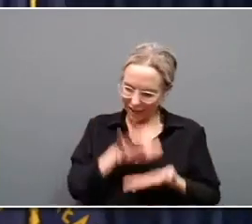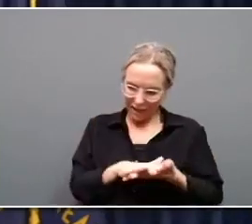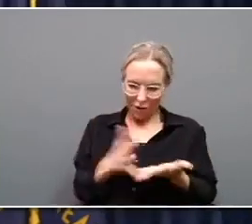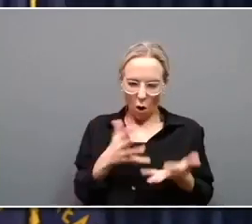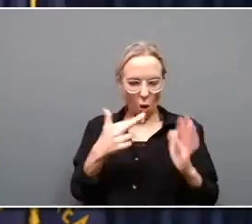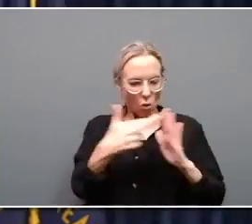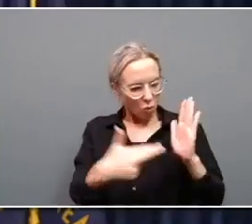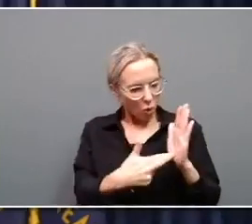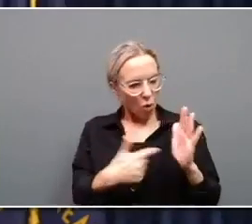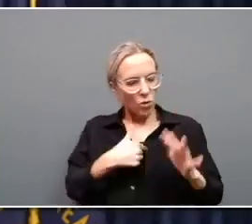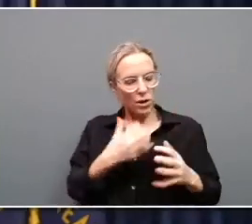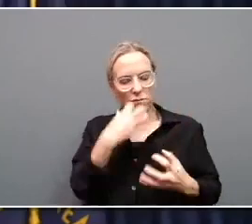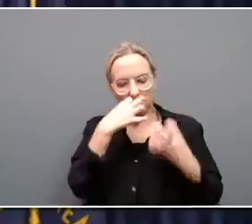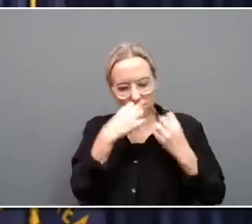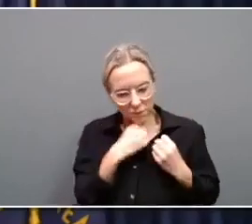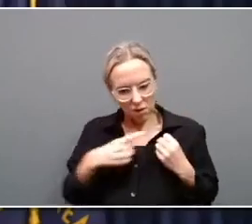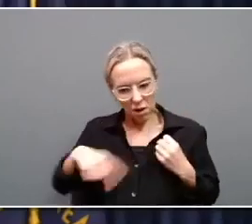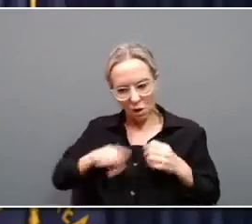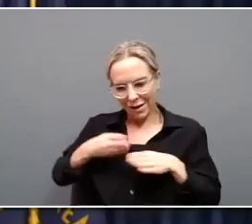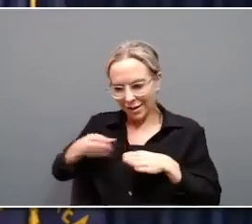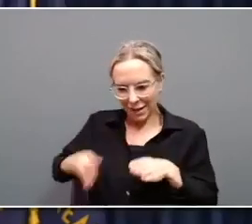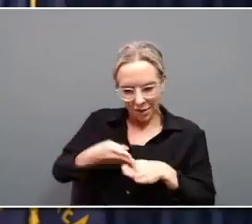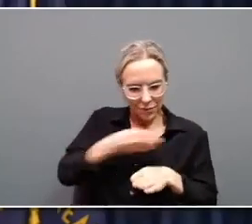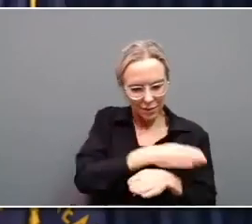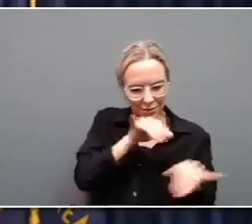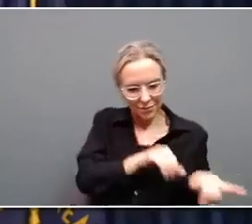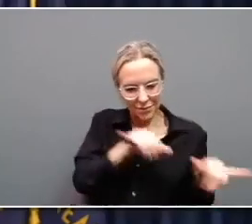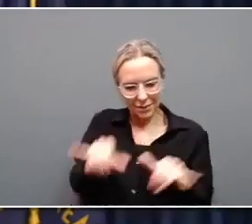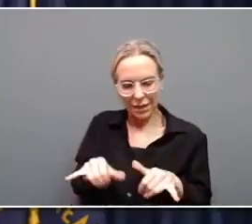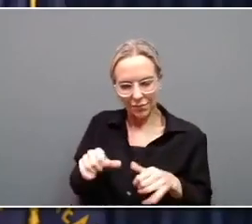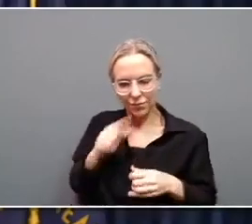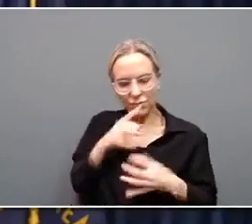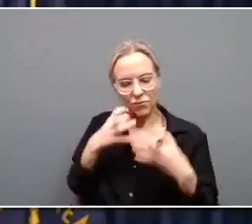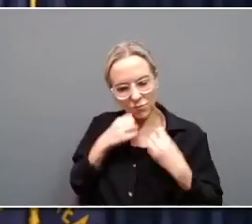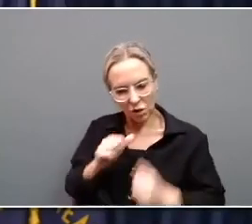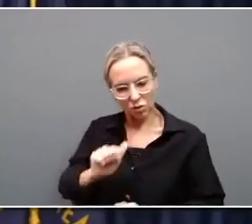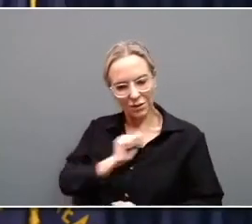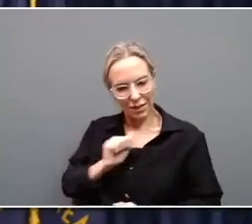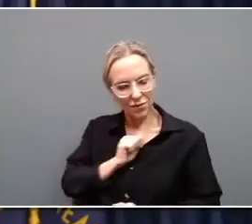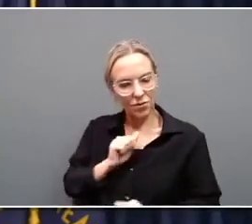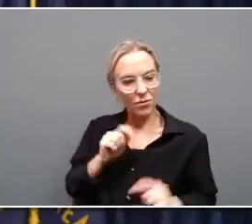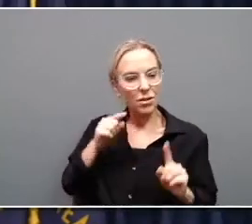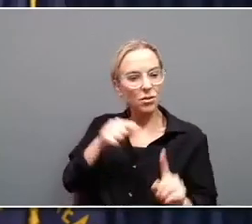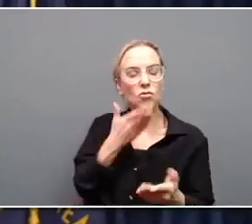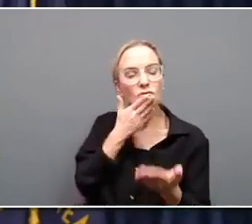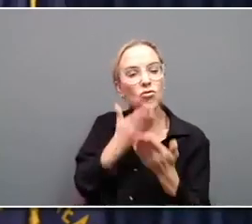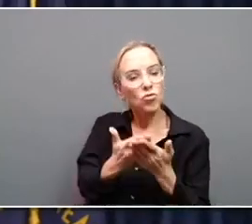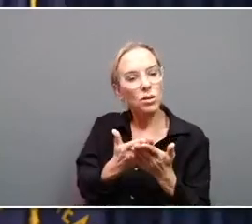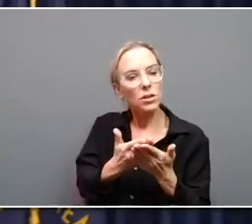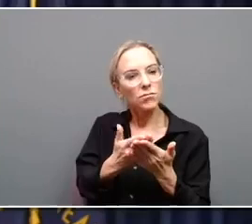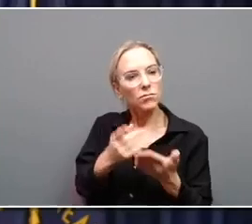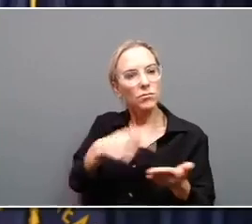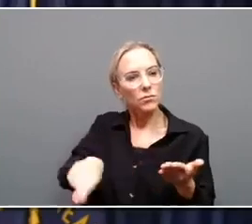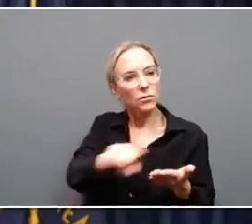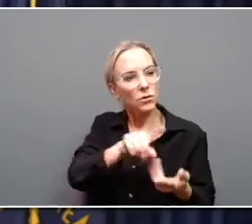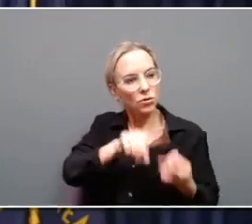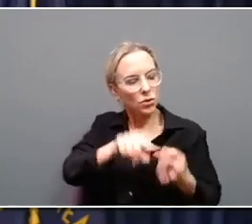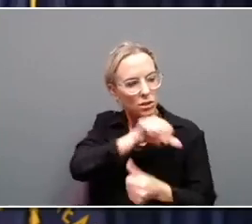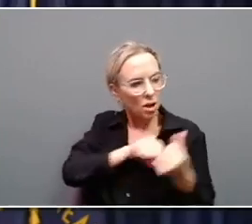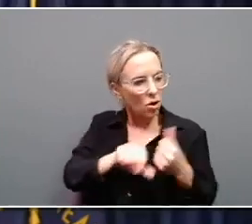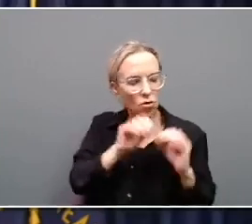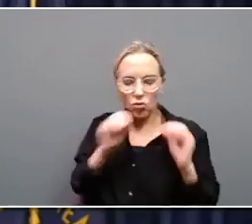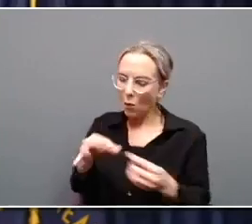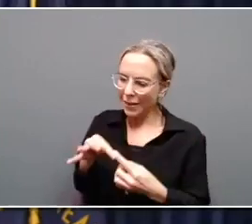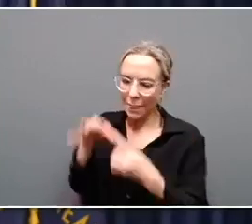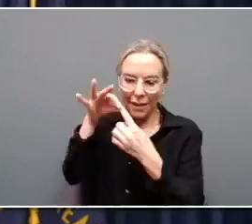as ourselves, and the parable of the Good Samaritan that says we are all each other's neighbors, no exceptions. For those interested in